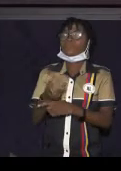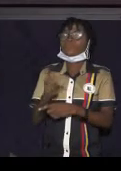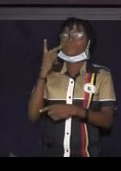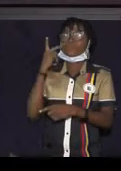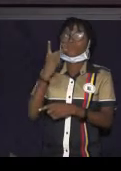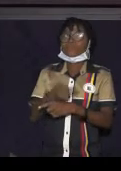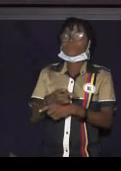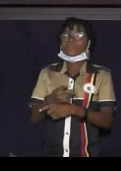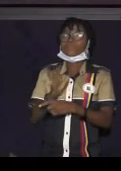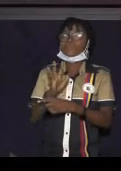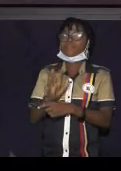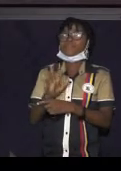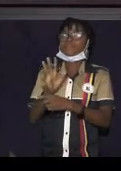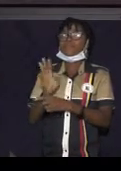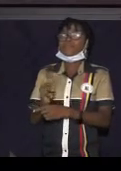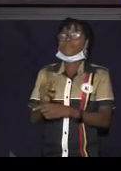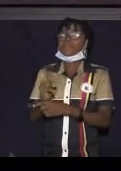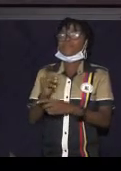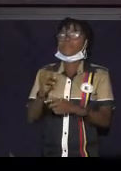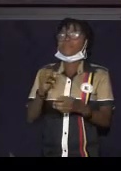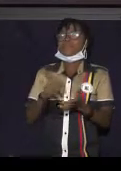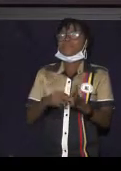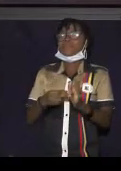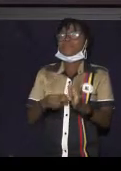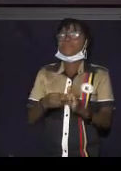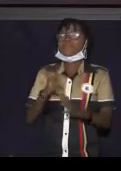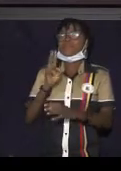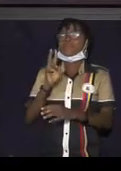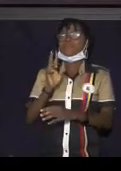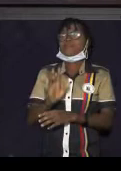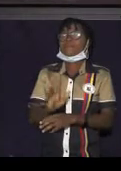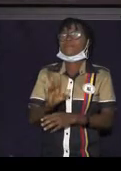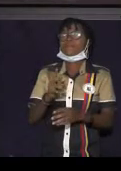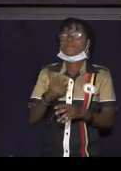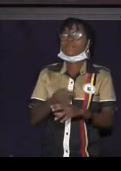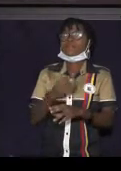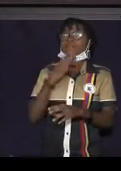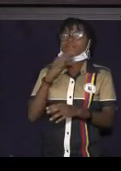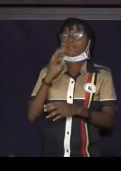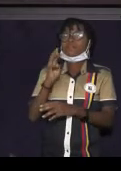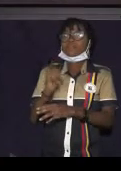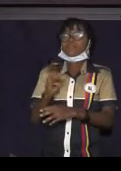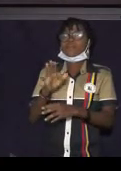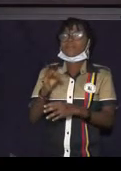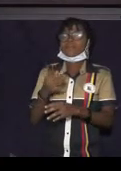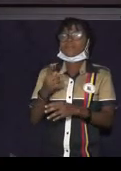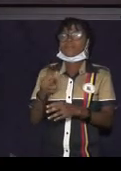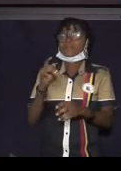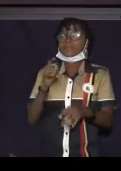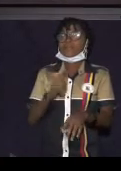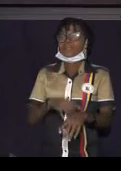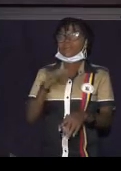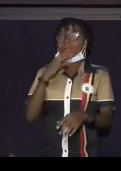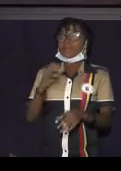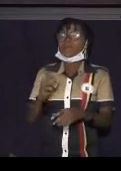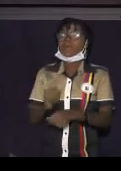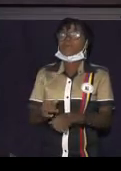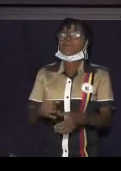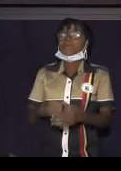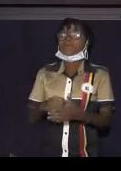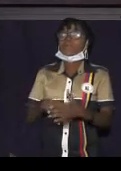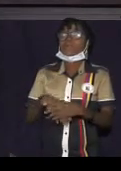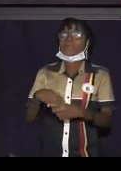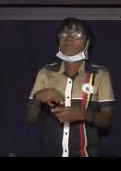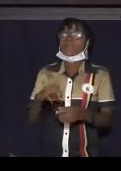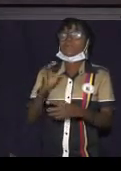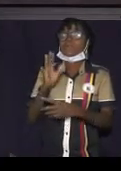see. 5m means 5 times m, so by the time I evaluate this I should be getting 6. 5